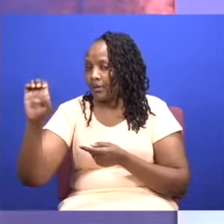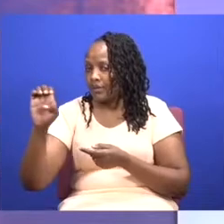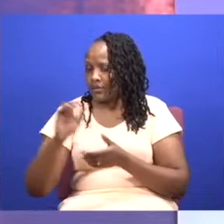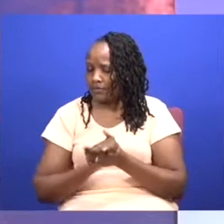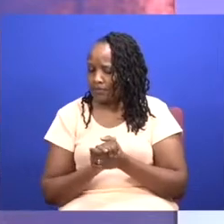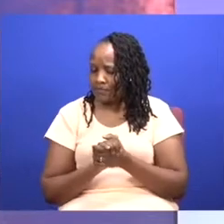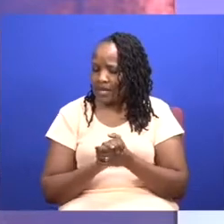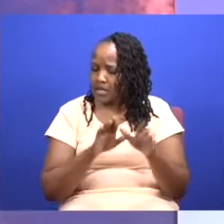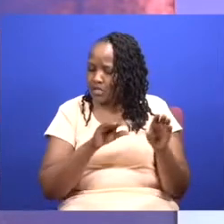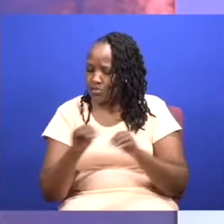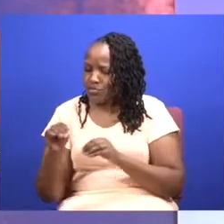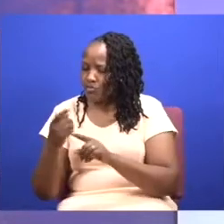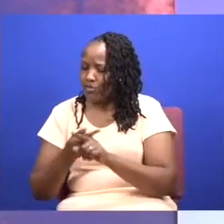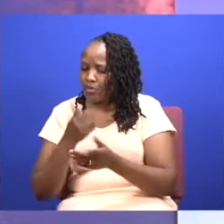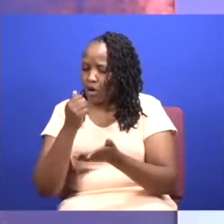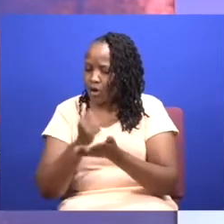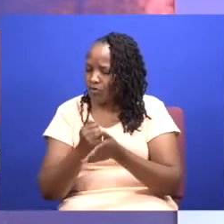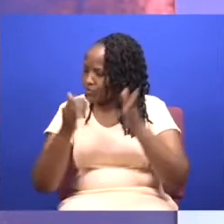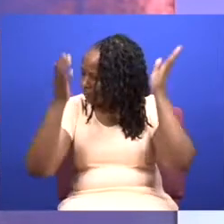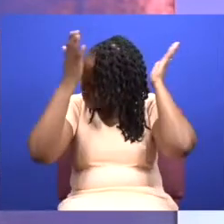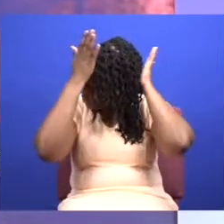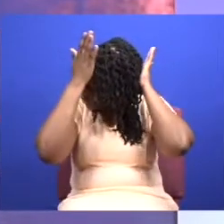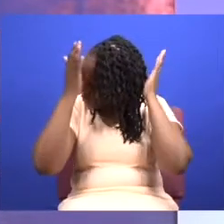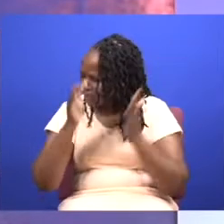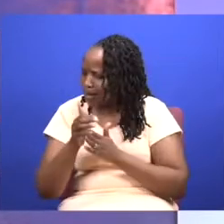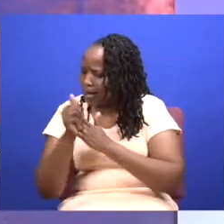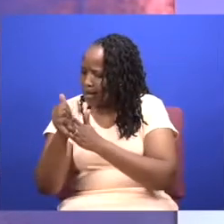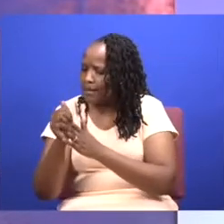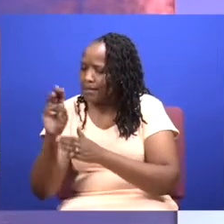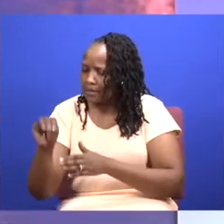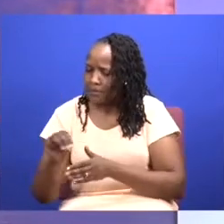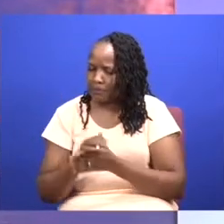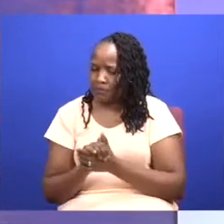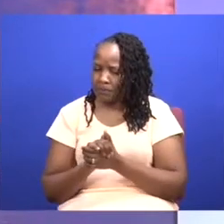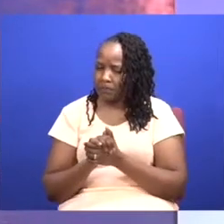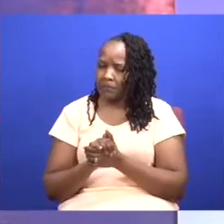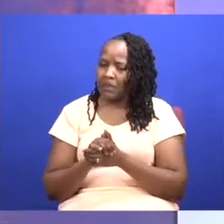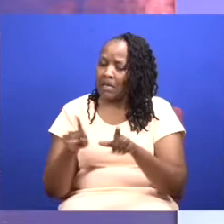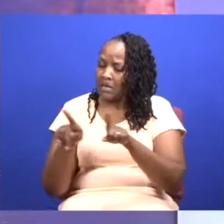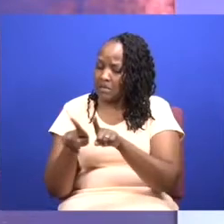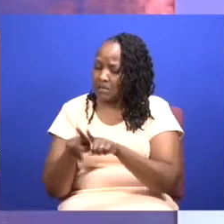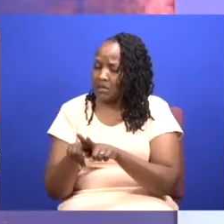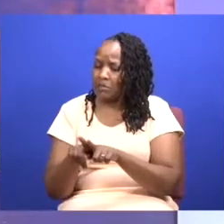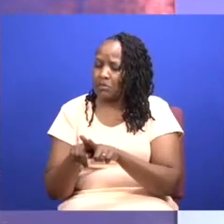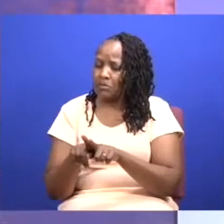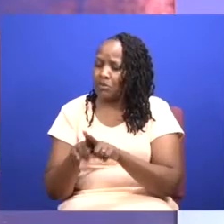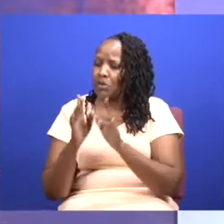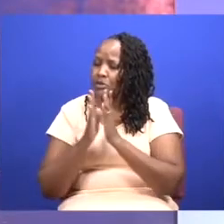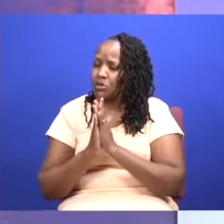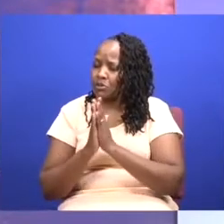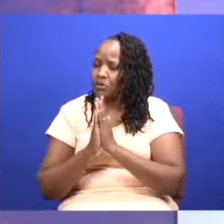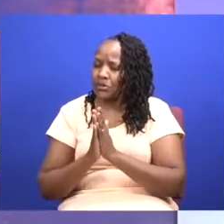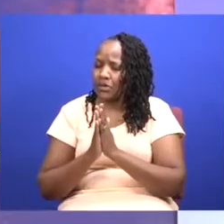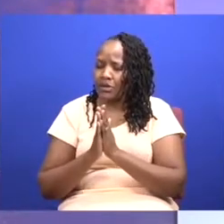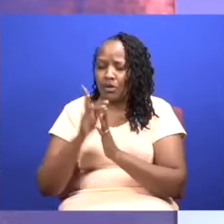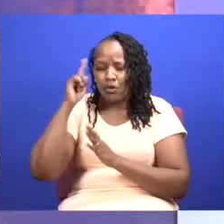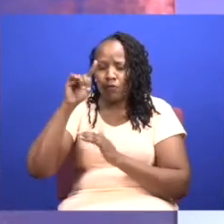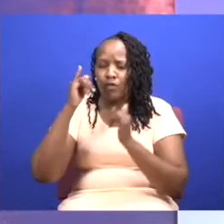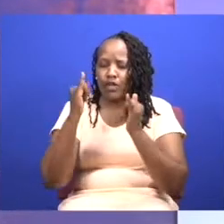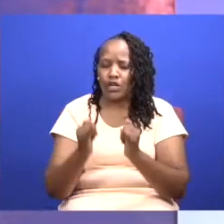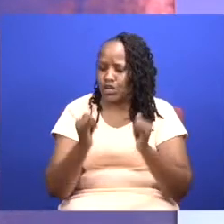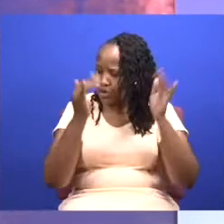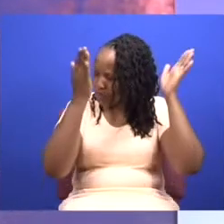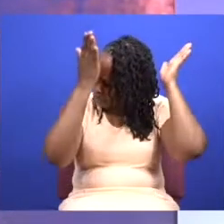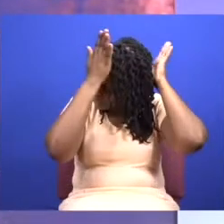bishop. May you guide him, may you lead him, and be with him, Heavenly Father. We want to pray, O God, even for the consecration of the new